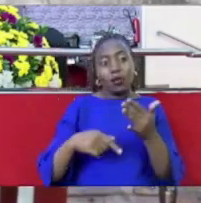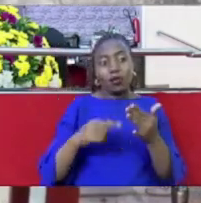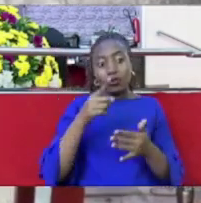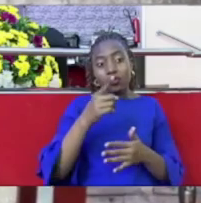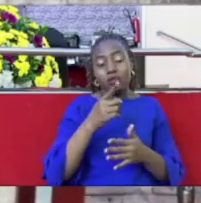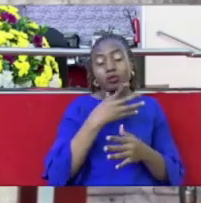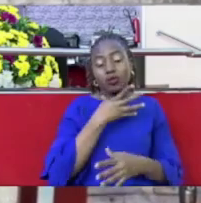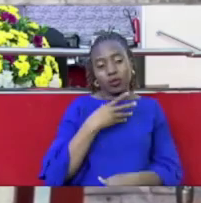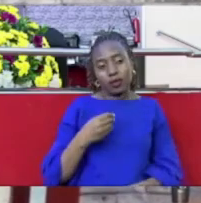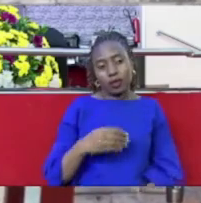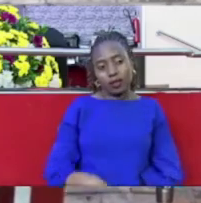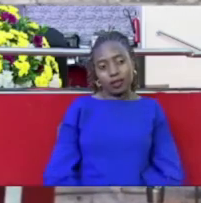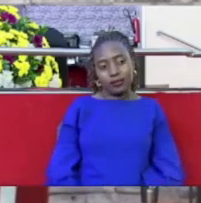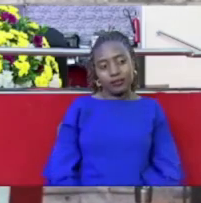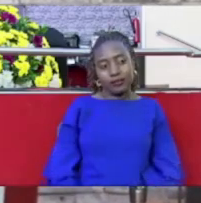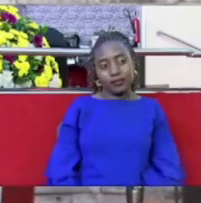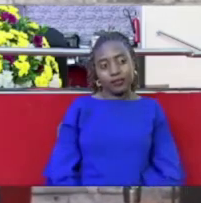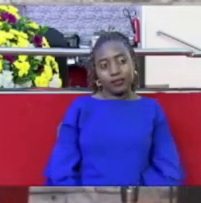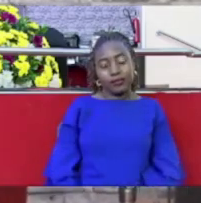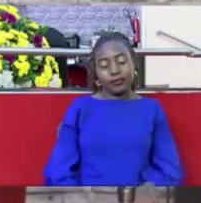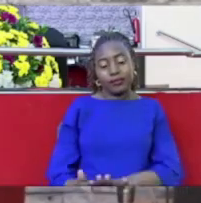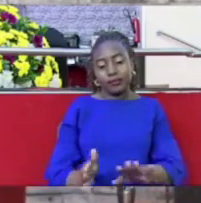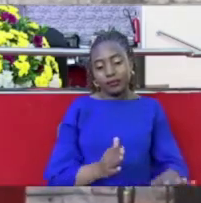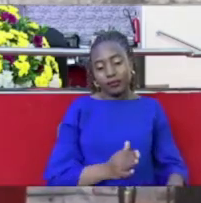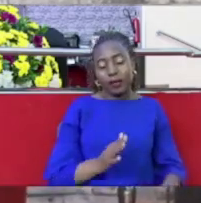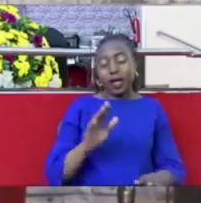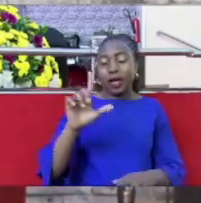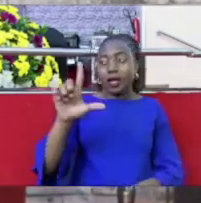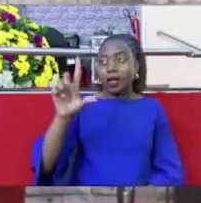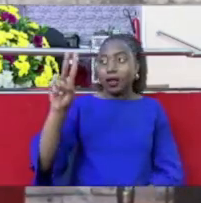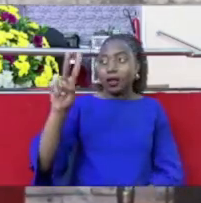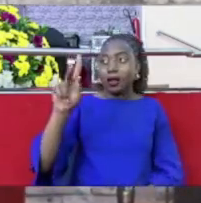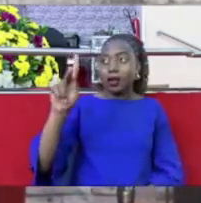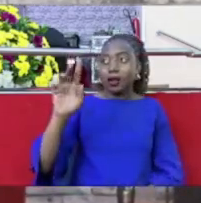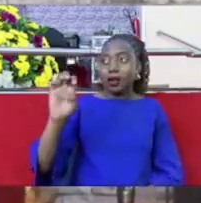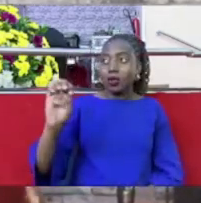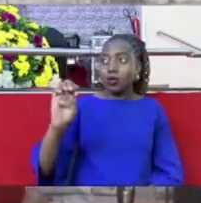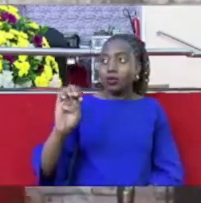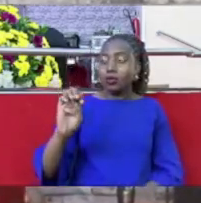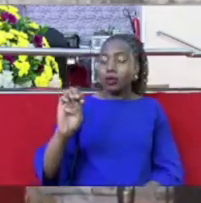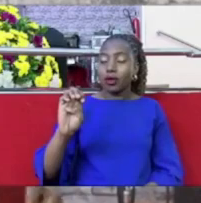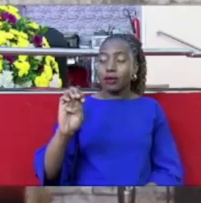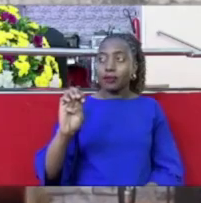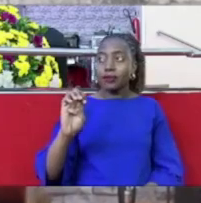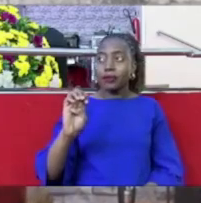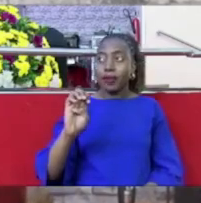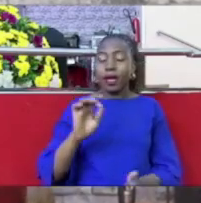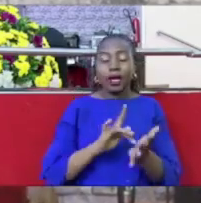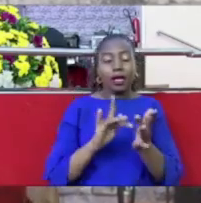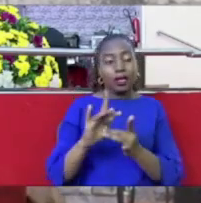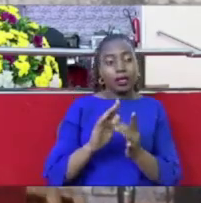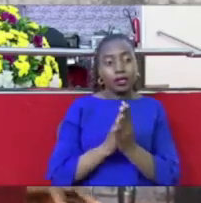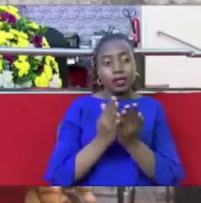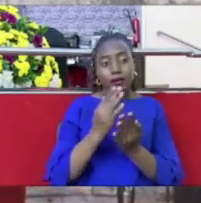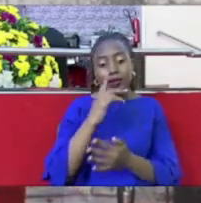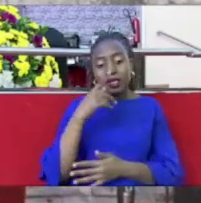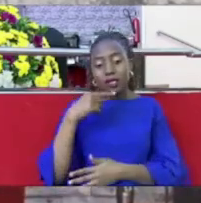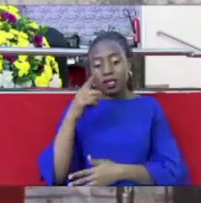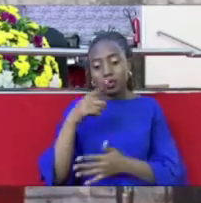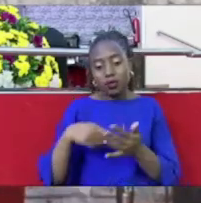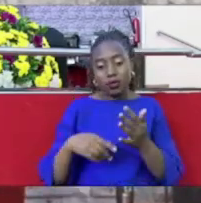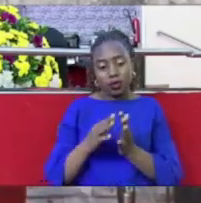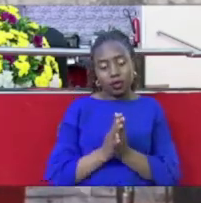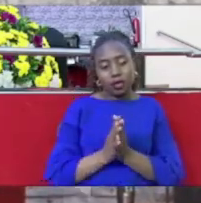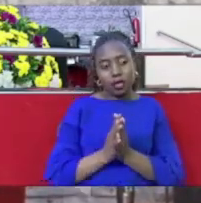wonder Luke chapter number 11 verses 13. Ndio sababu Luka 11 mstari wa 13. The scripture says, maandiko yasema, so